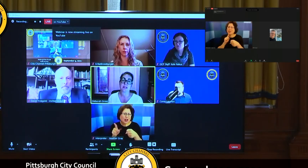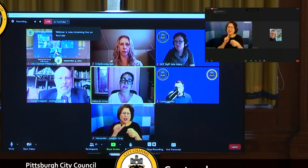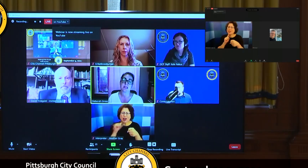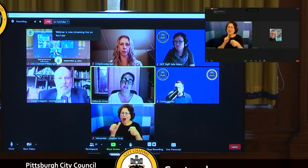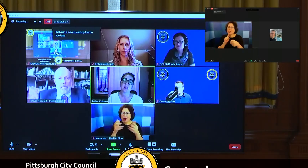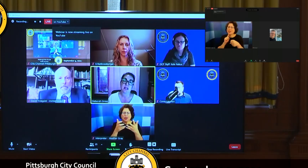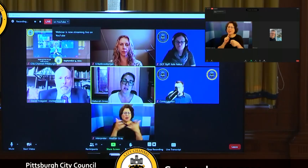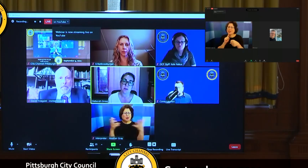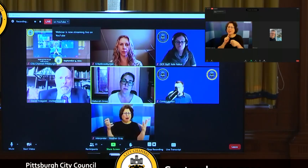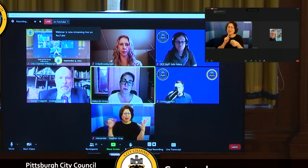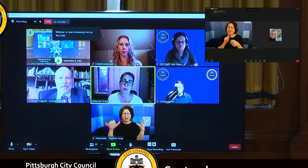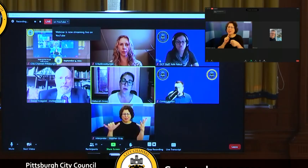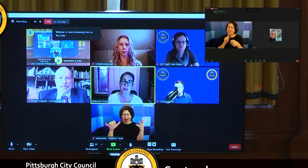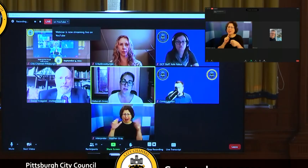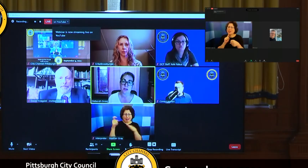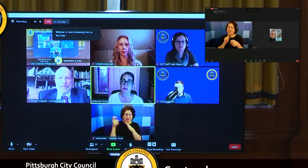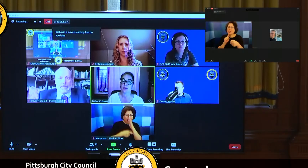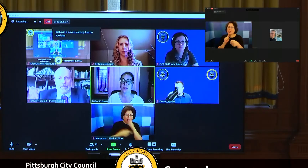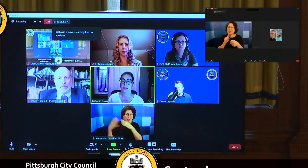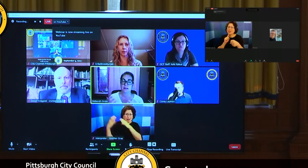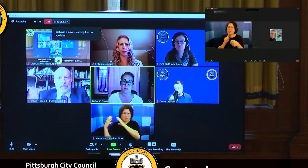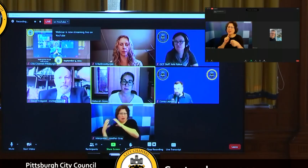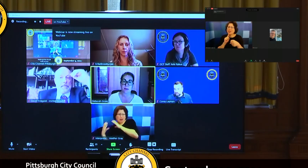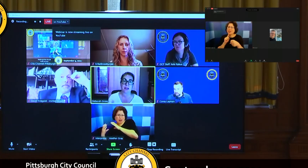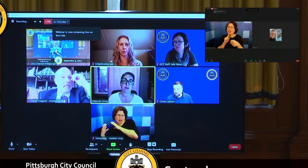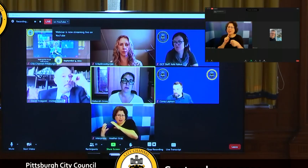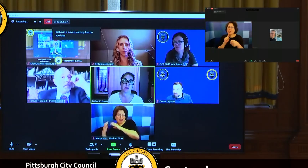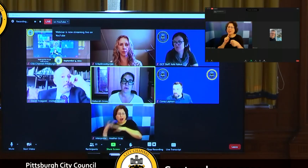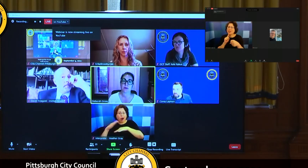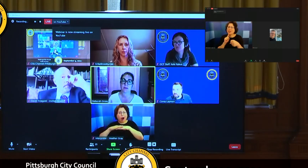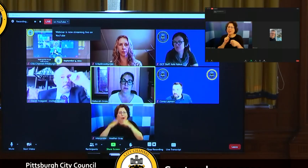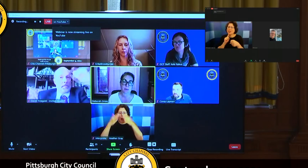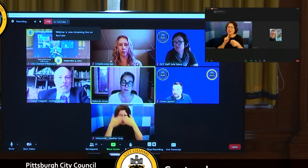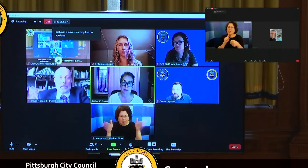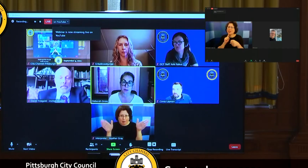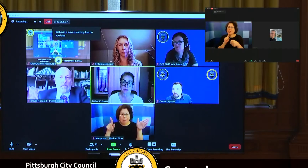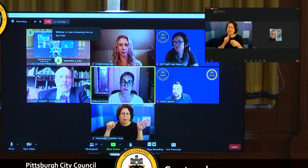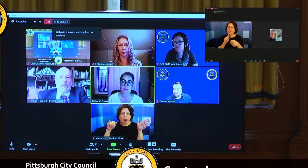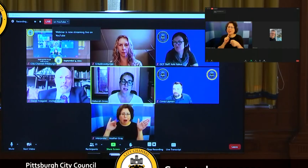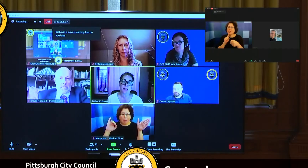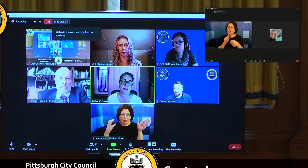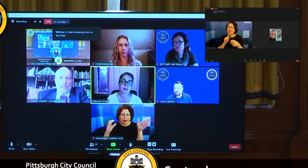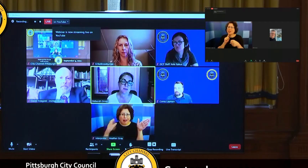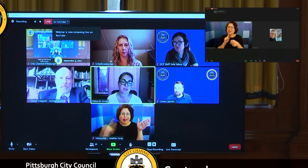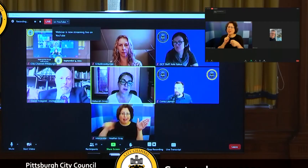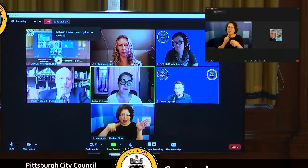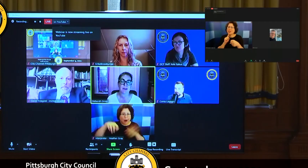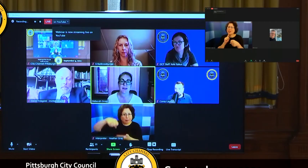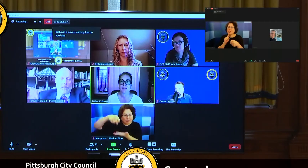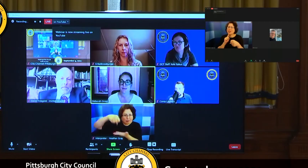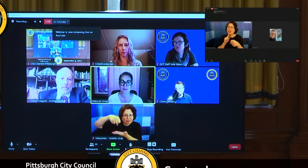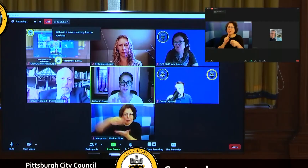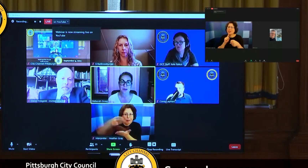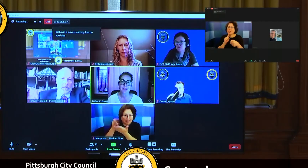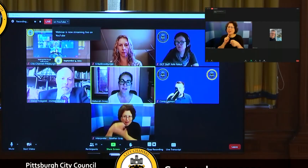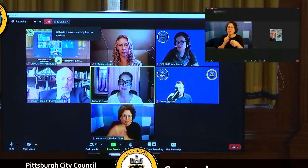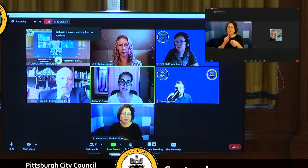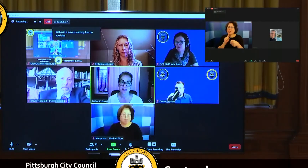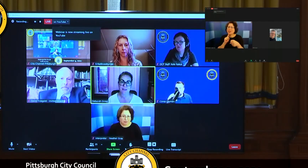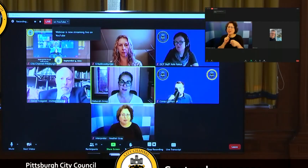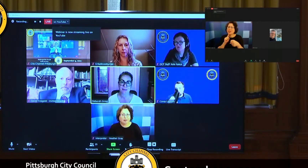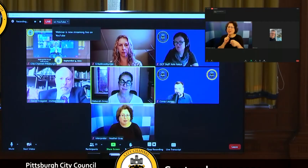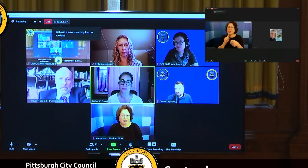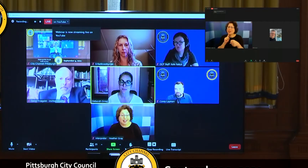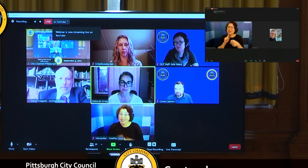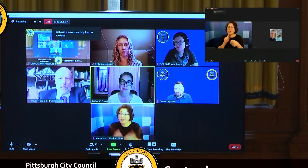cost put onto the public or the public purse. So there's no answer today for